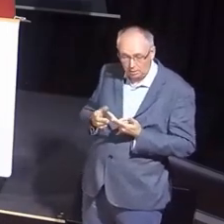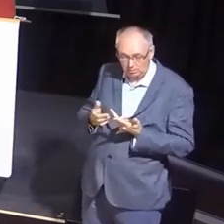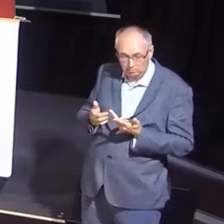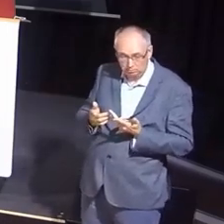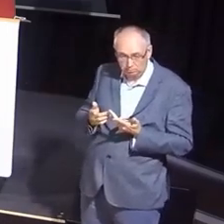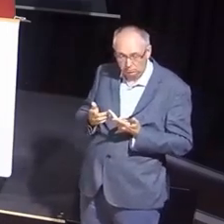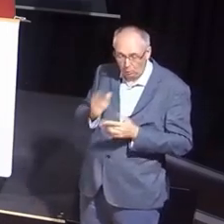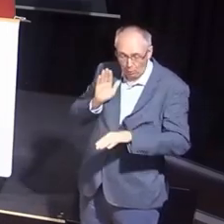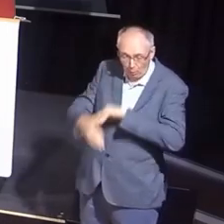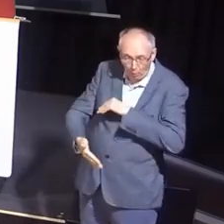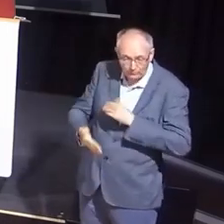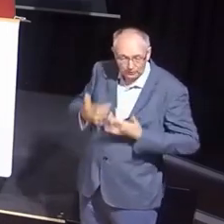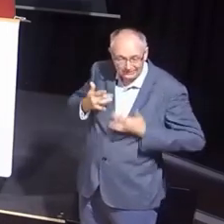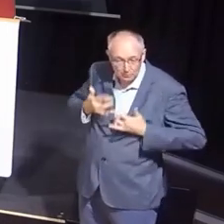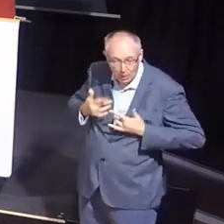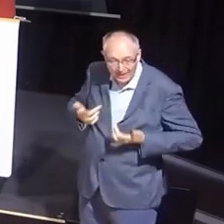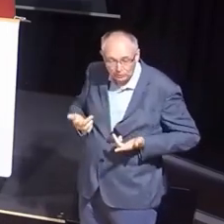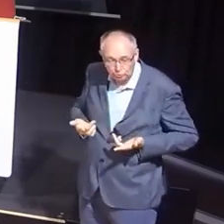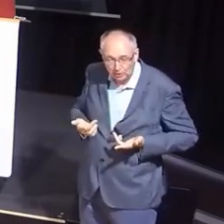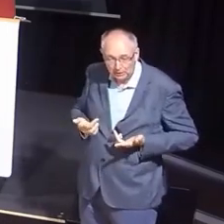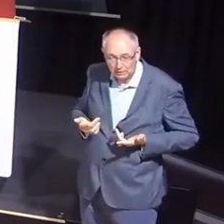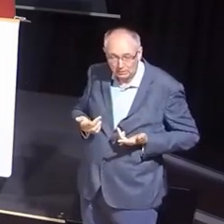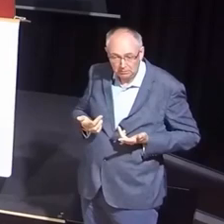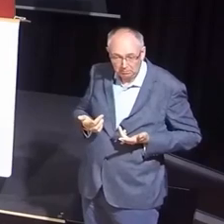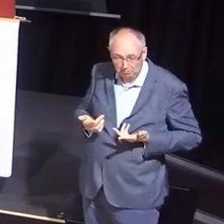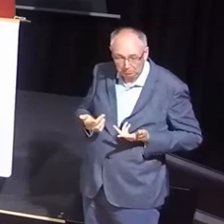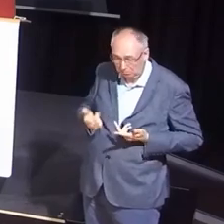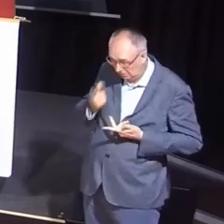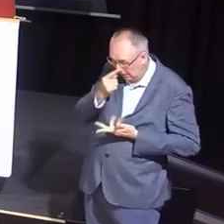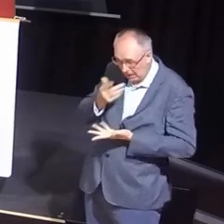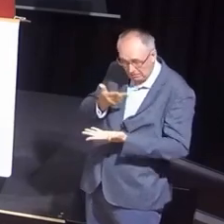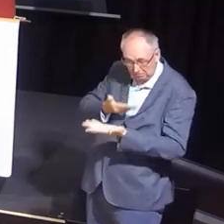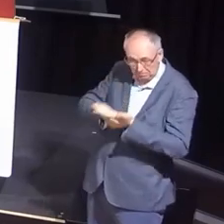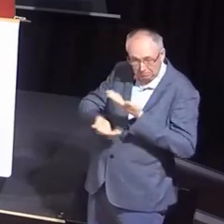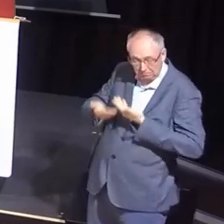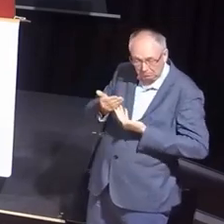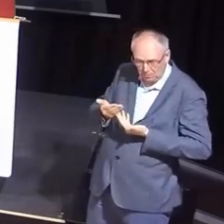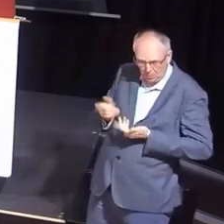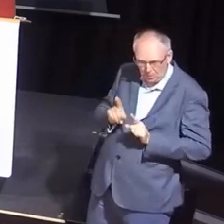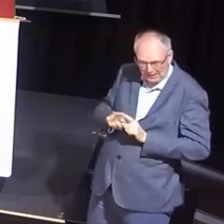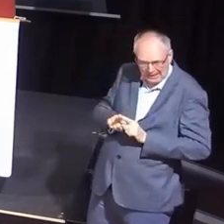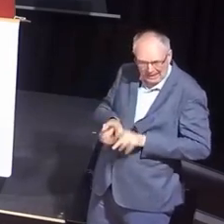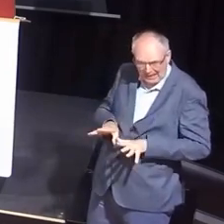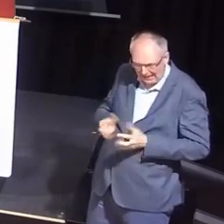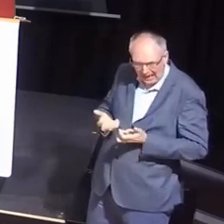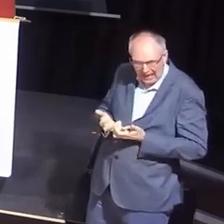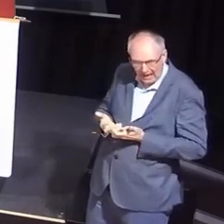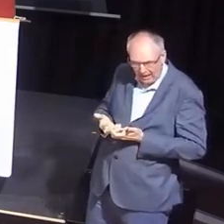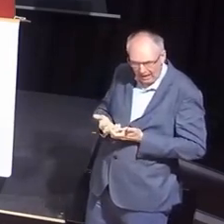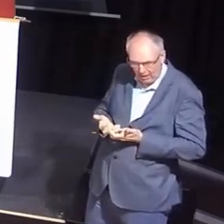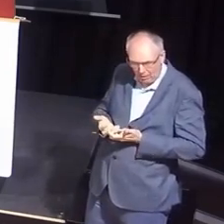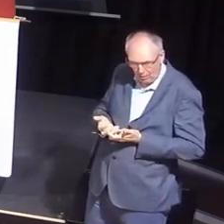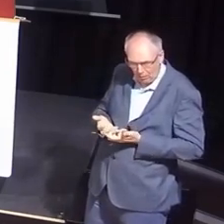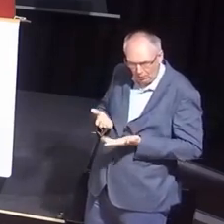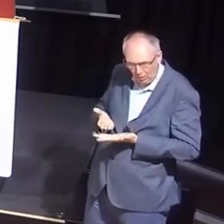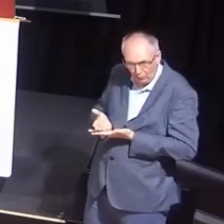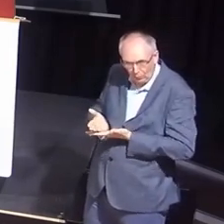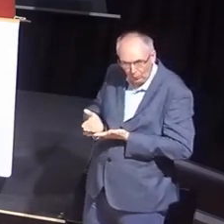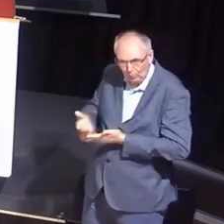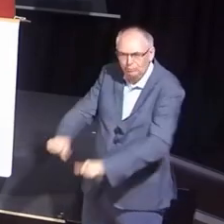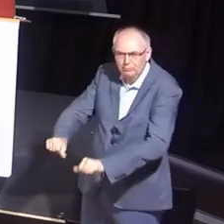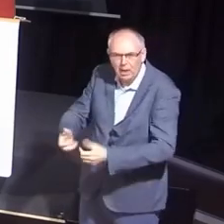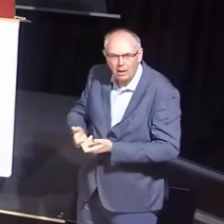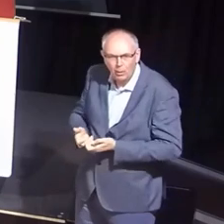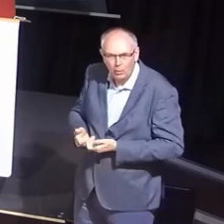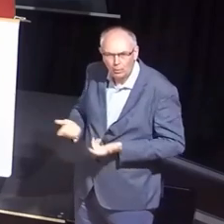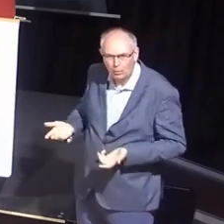games? And if you're comfortable talking about it, would you please describe what it's like to go through that as a player? Something that I think is really